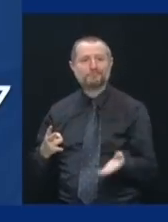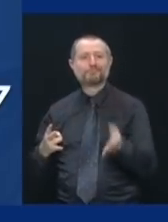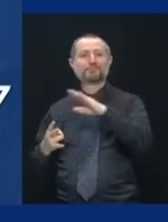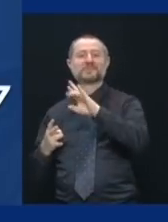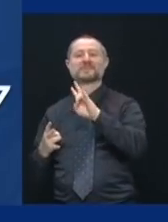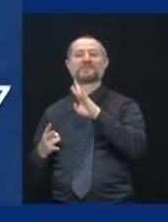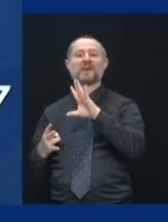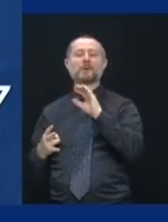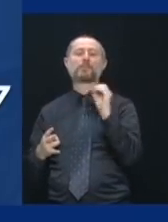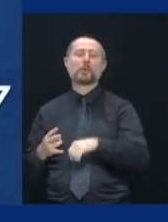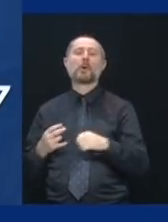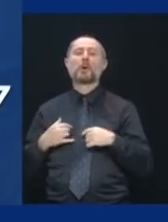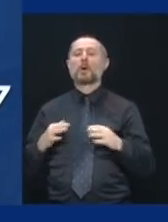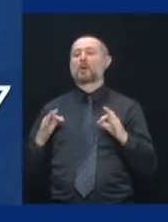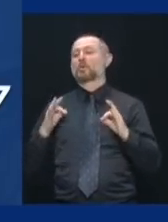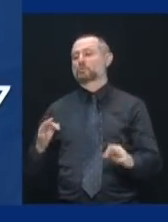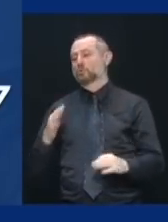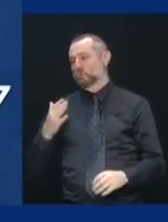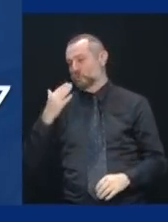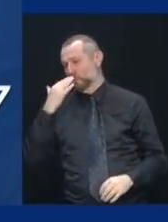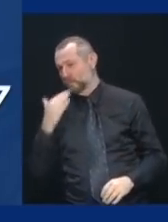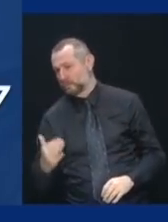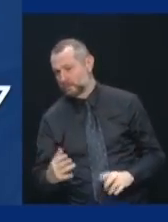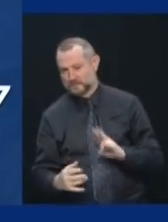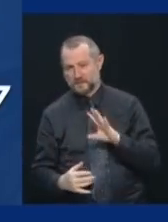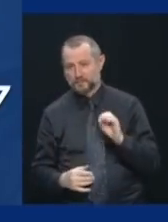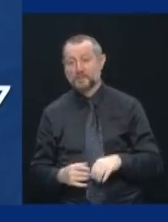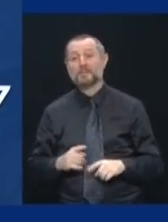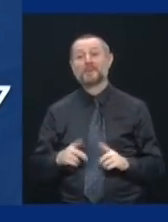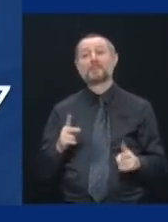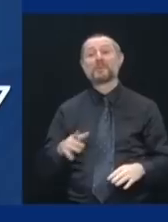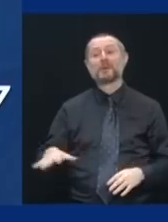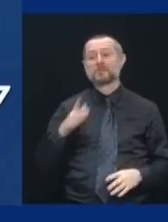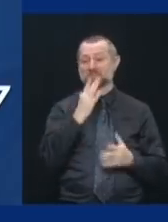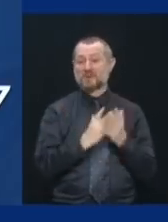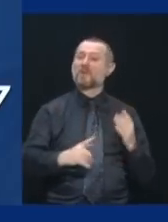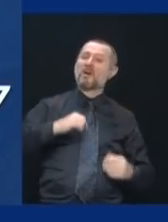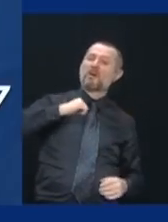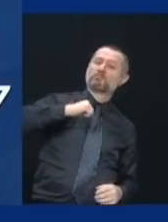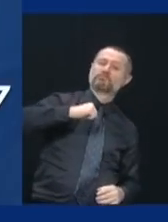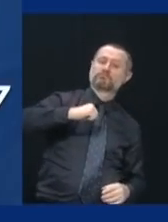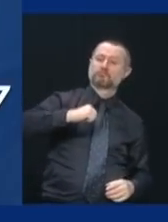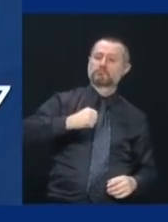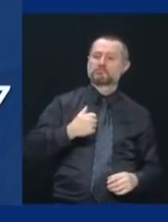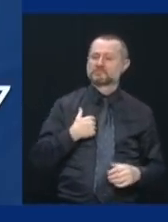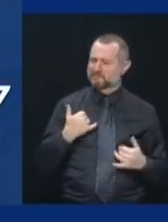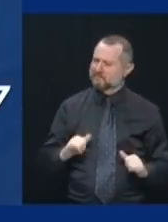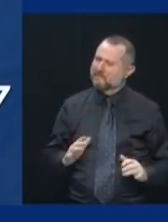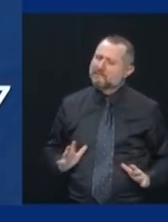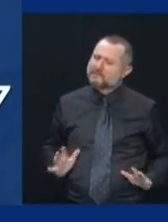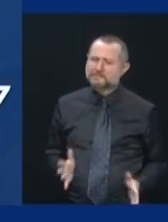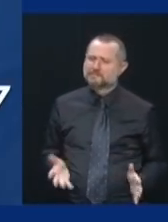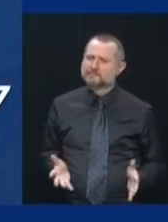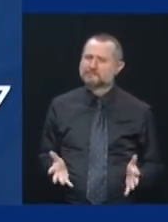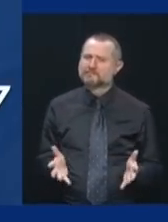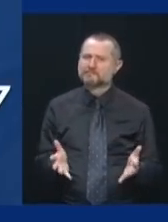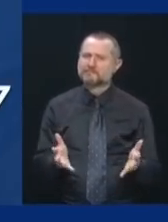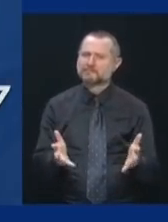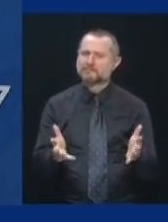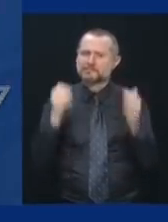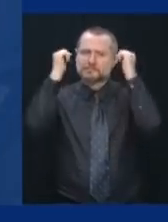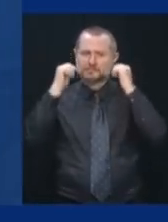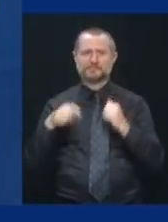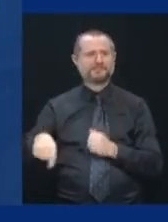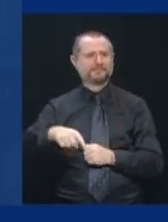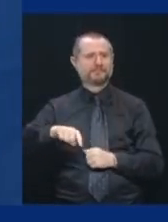hitting the refusal rate or the maximum rate that these hospitals can